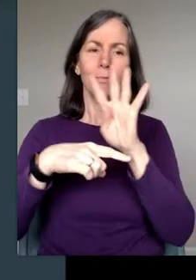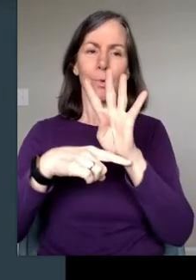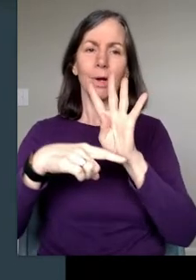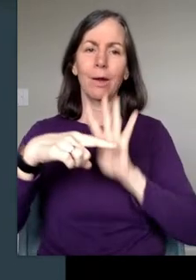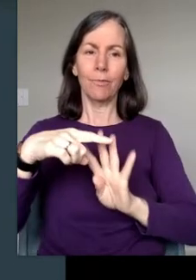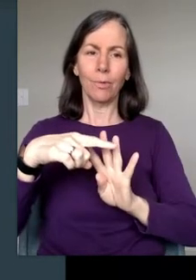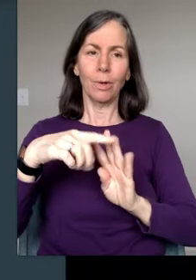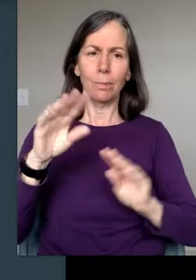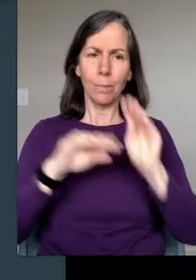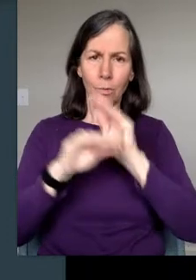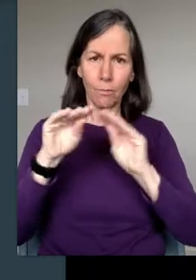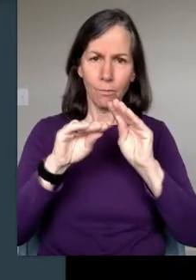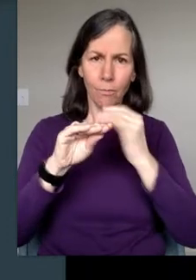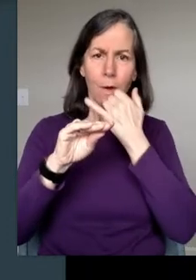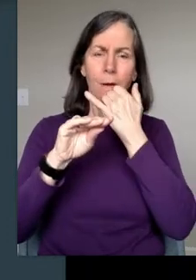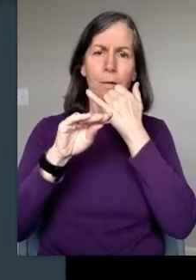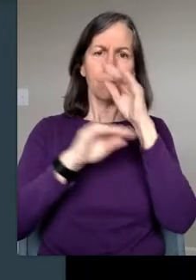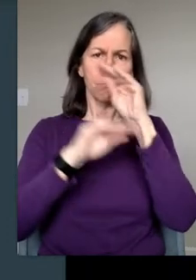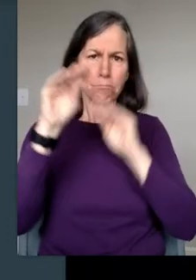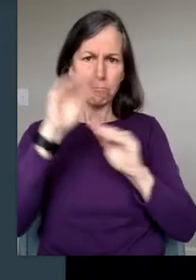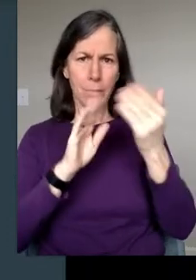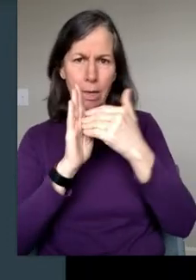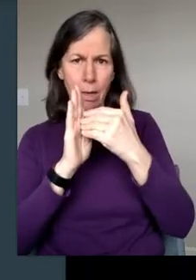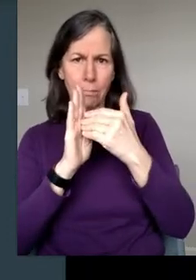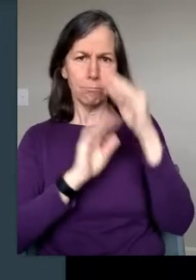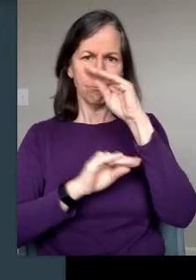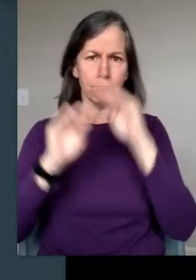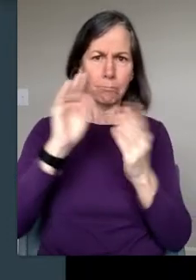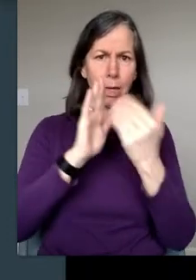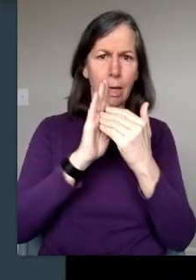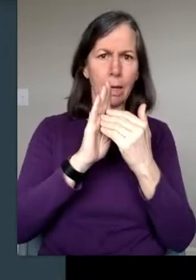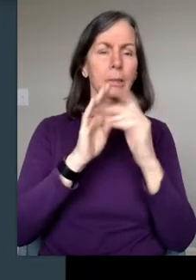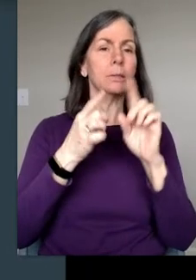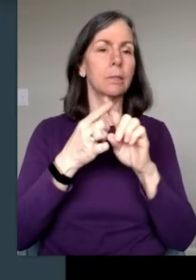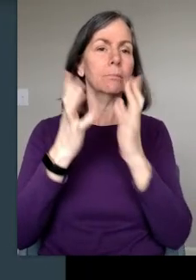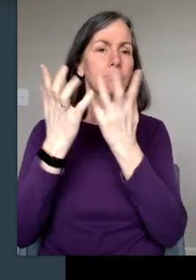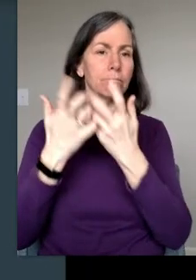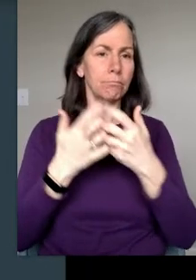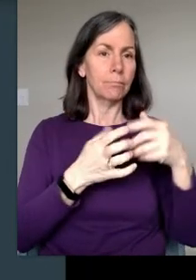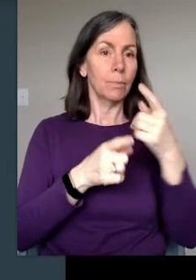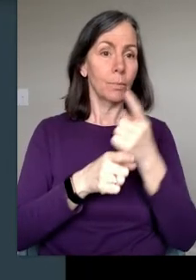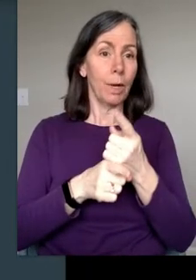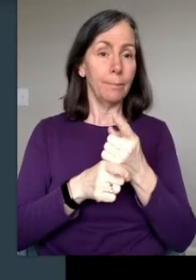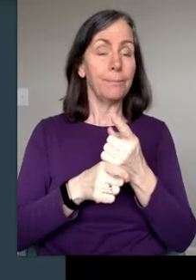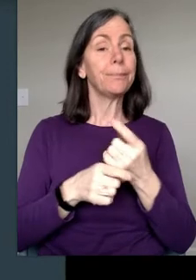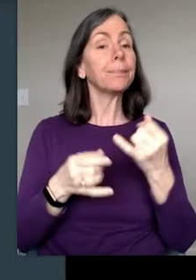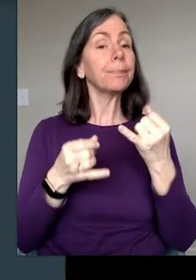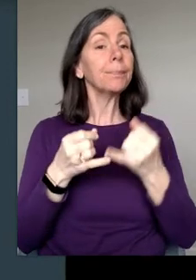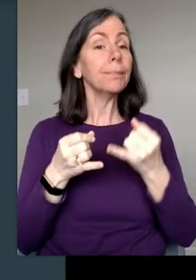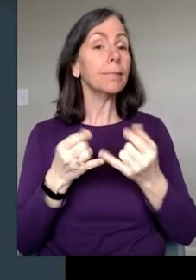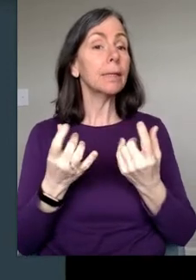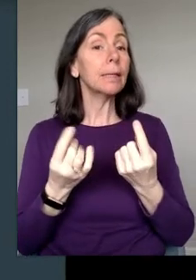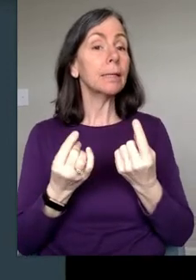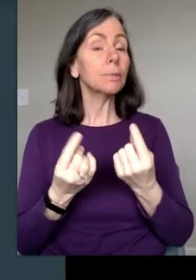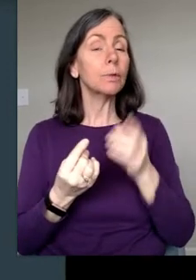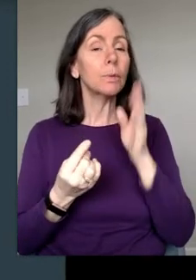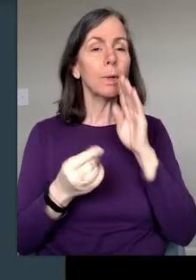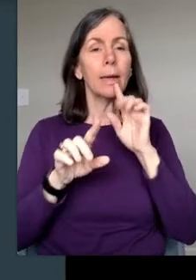to. And then the last thing you'll do today is answer the discussion question on Schoology is, how